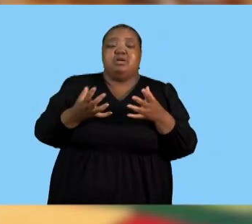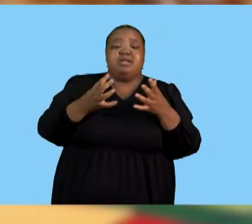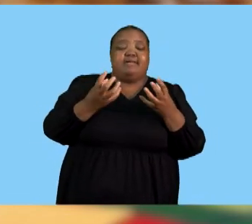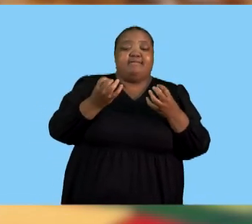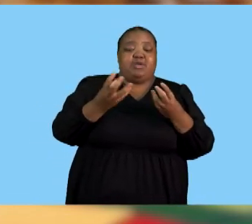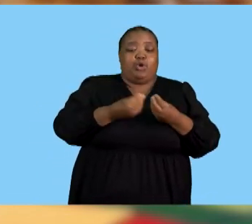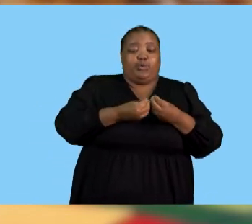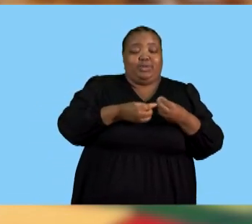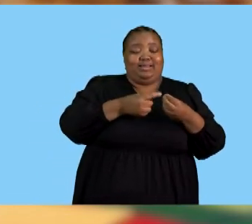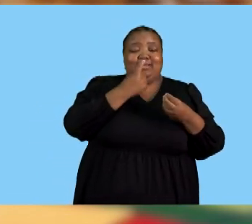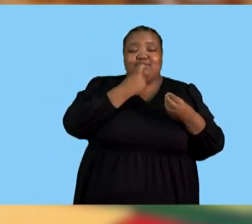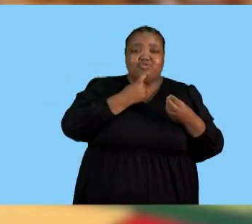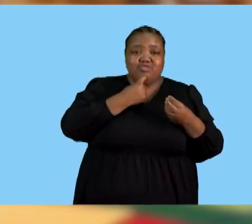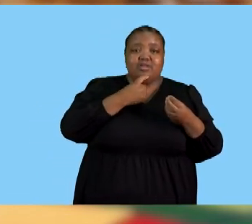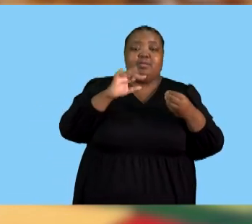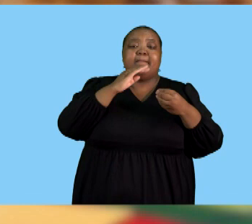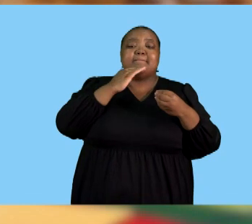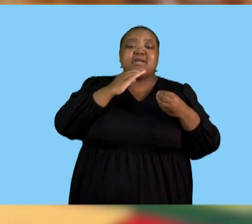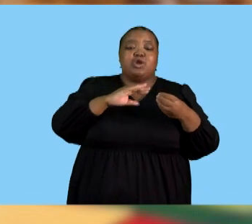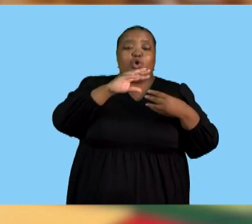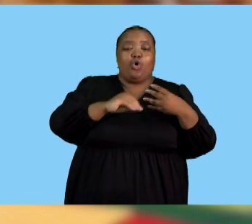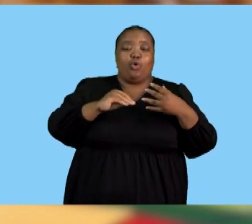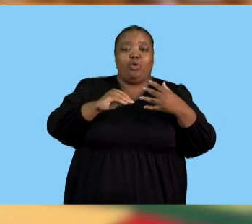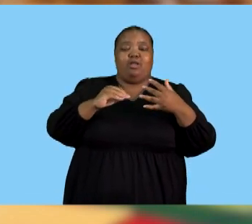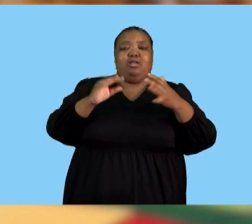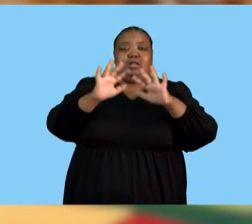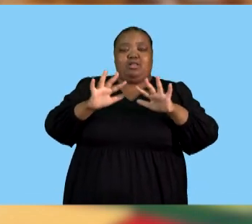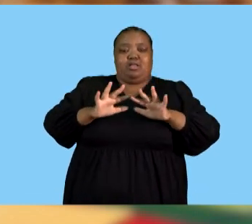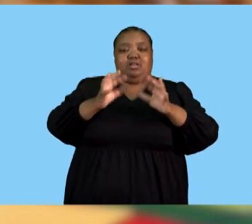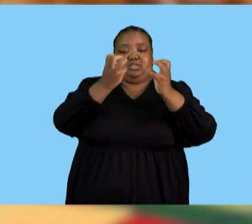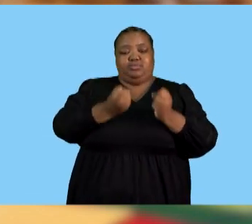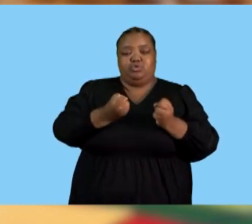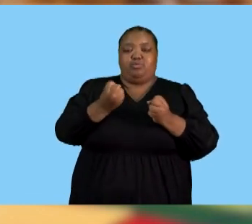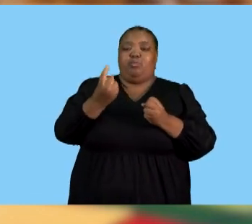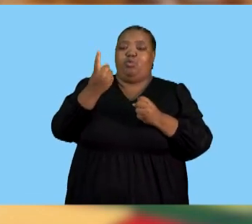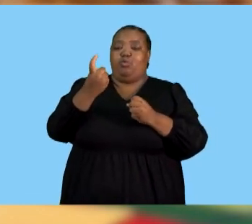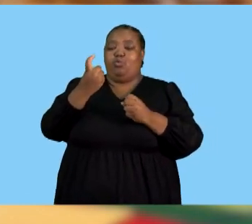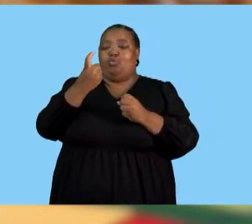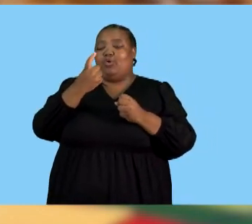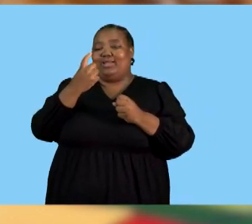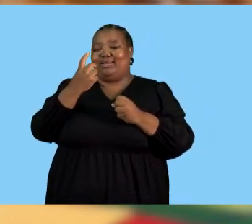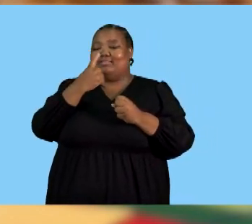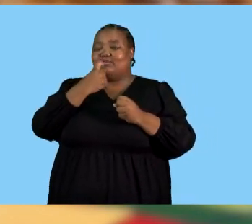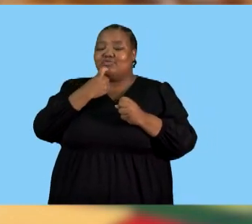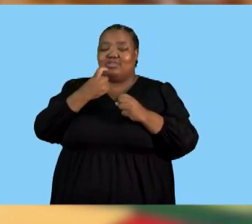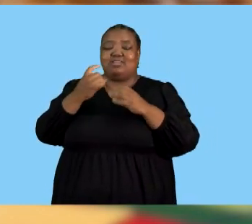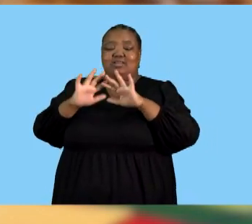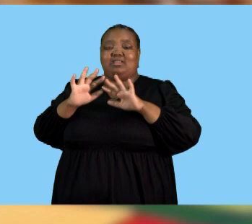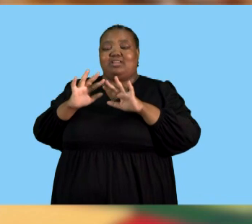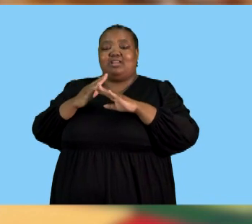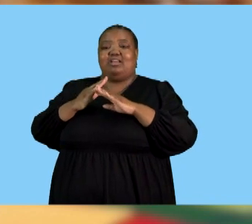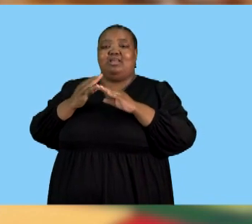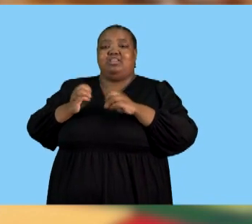colors were absorbed and only the red color was reflected. Now, we did talk about the black, that's now the absence